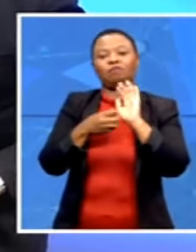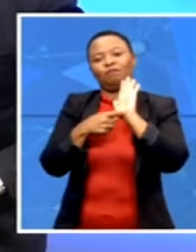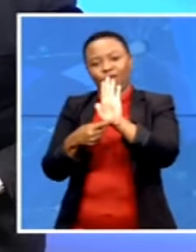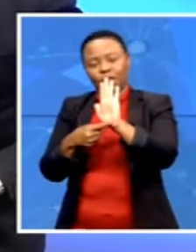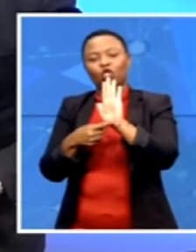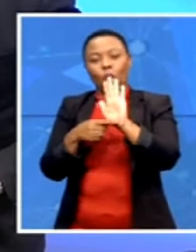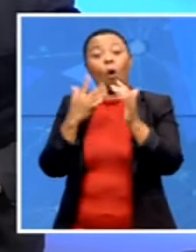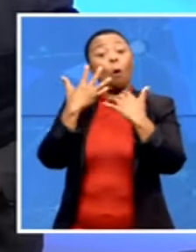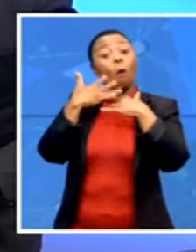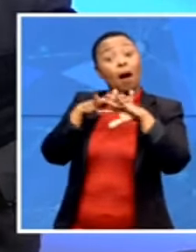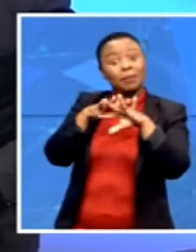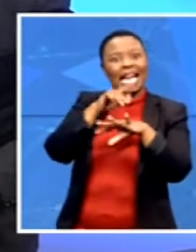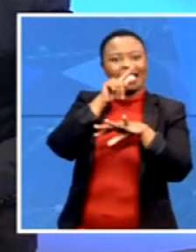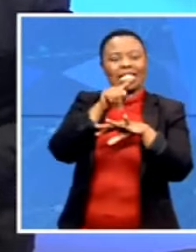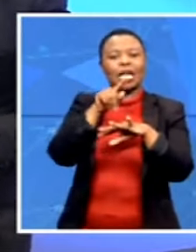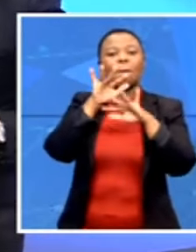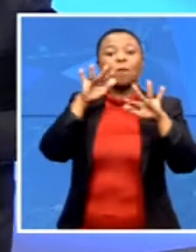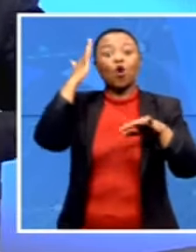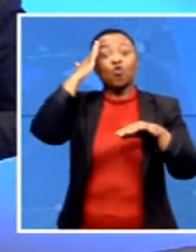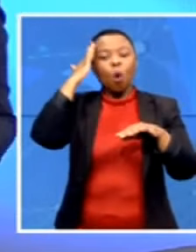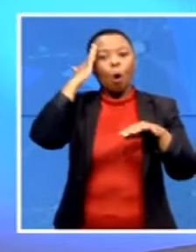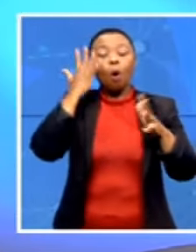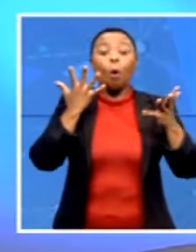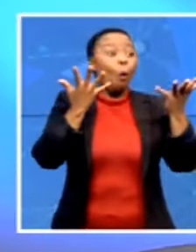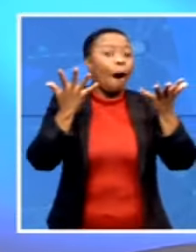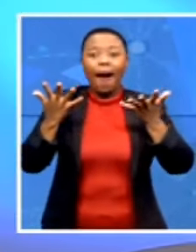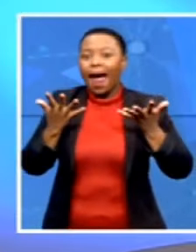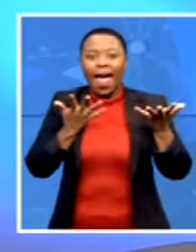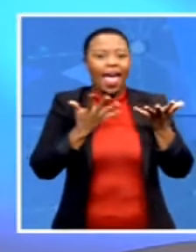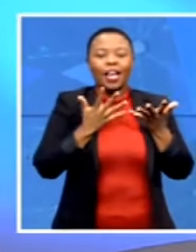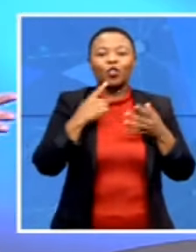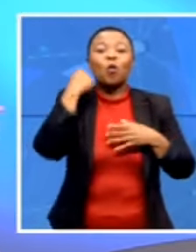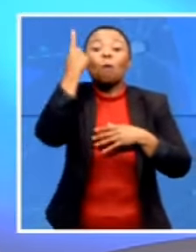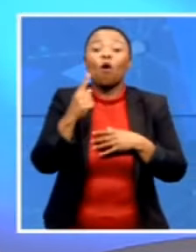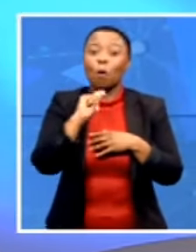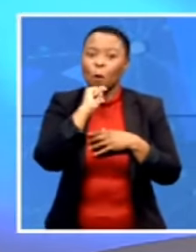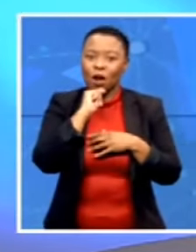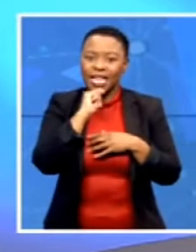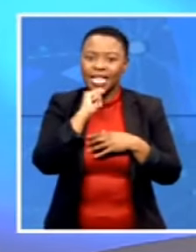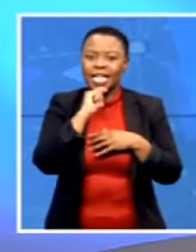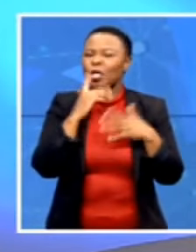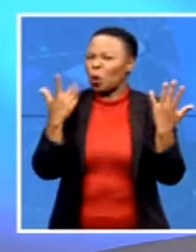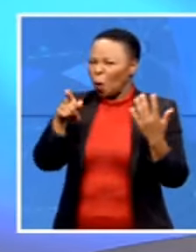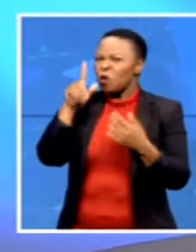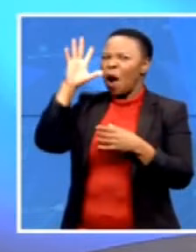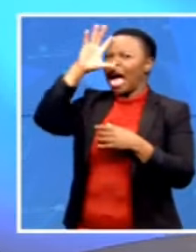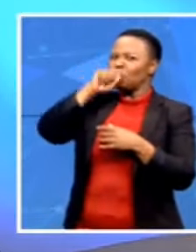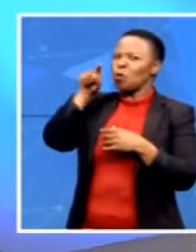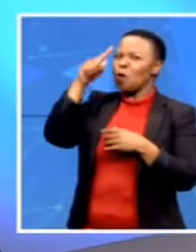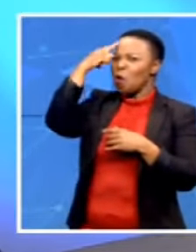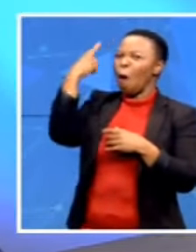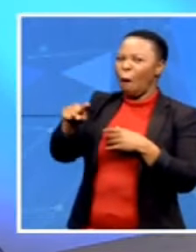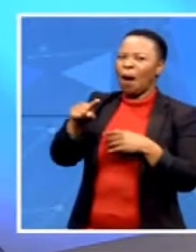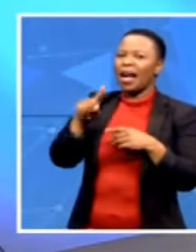be tomorrow morning. And that's important, yeah, because we assume that you know. Look, as I was saying, I've been covering these elections for a long time now, but